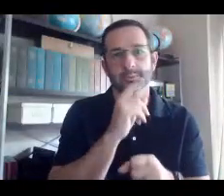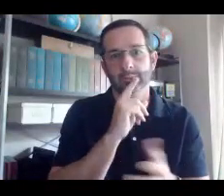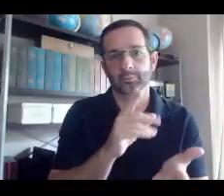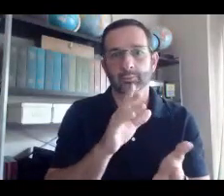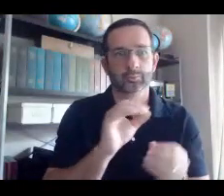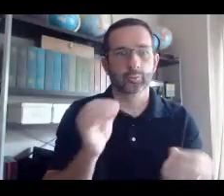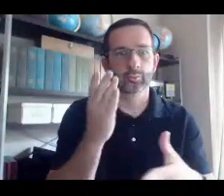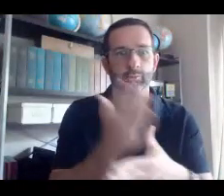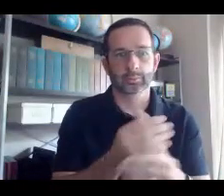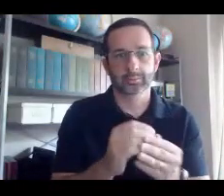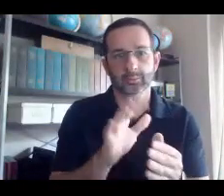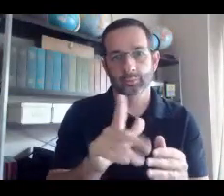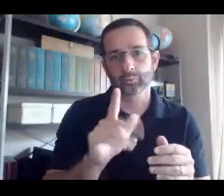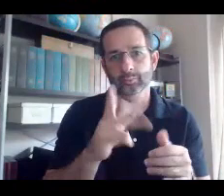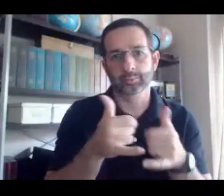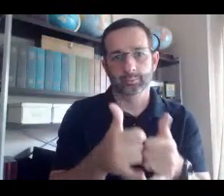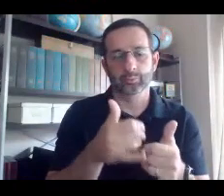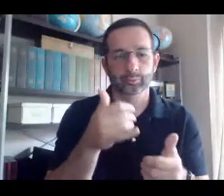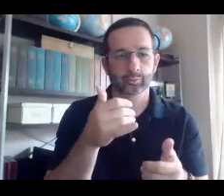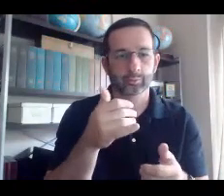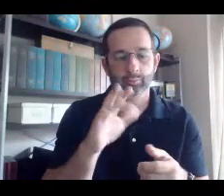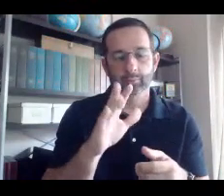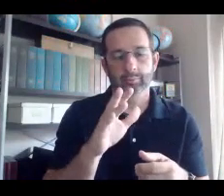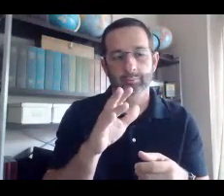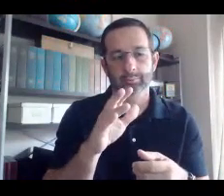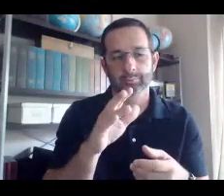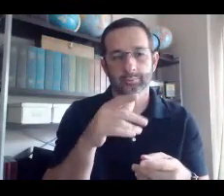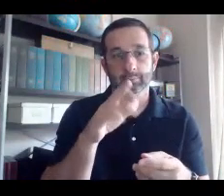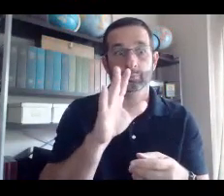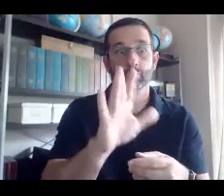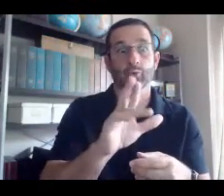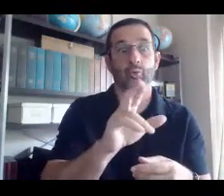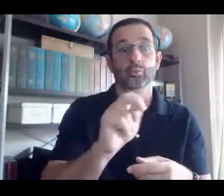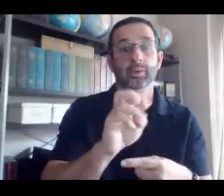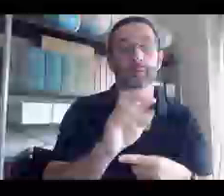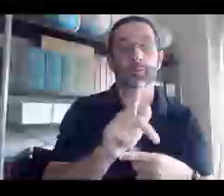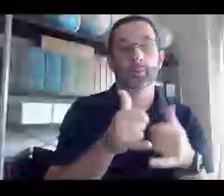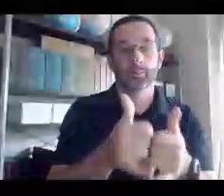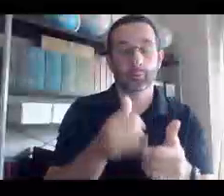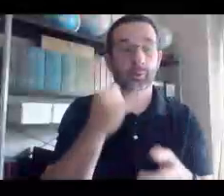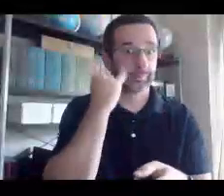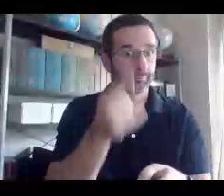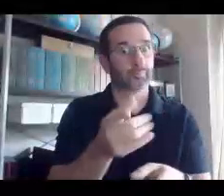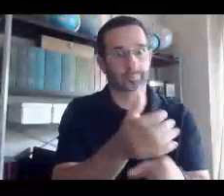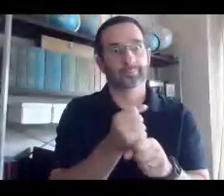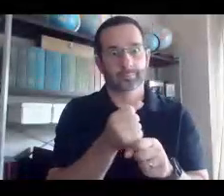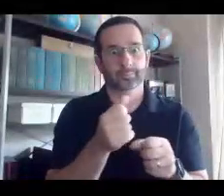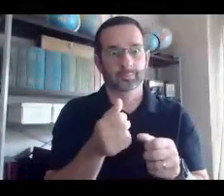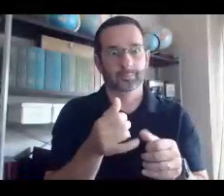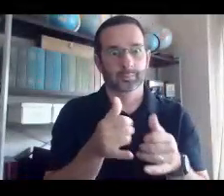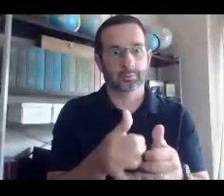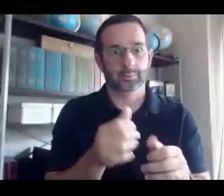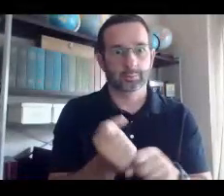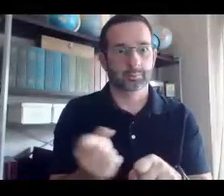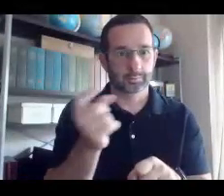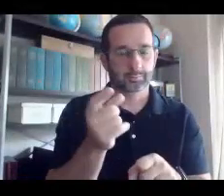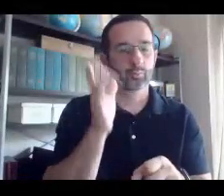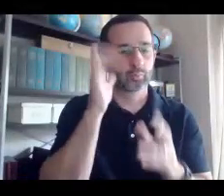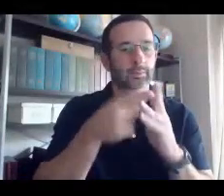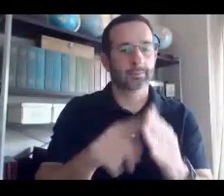year. So to ensure that there's no interruption in your award with the LRP. So if you